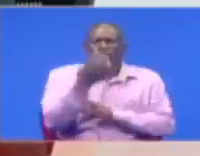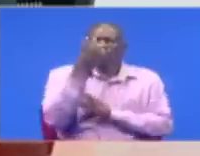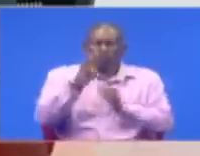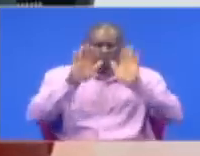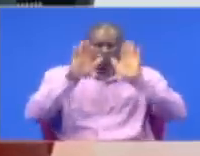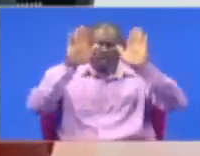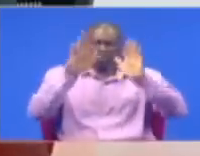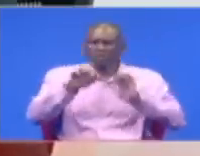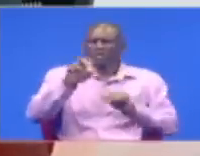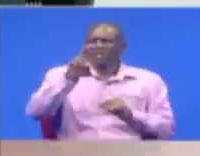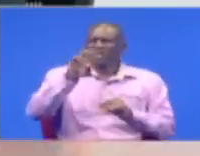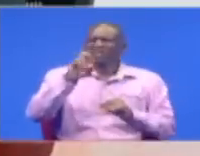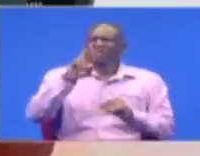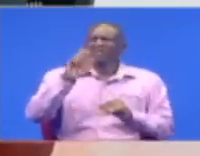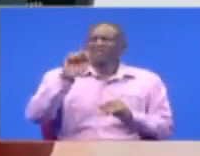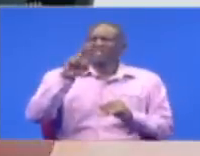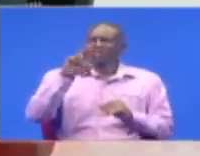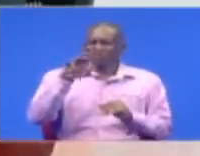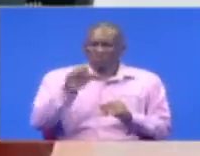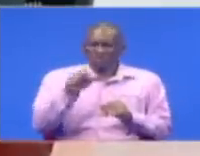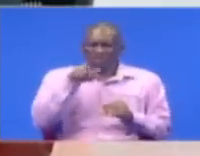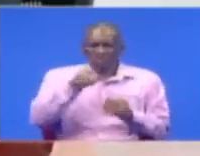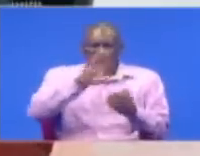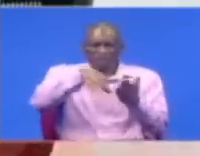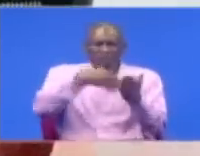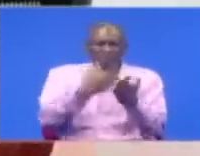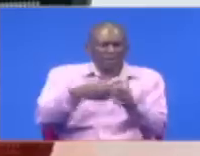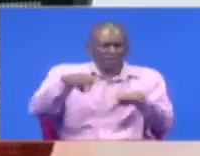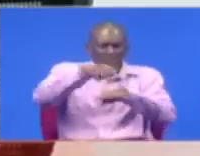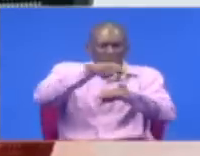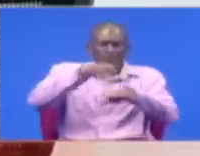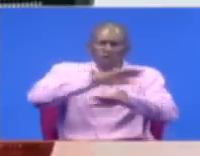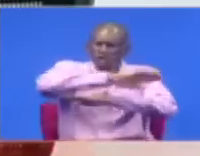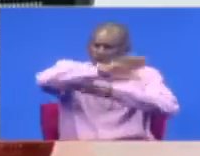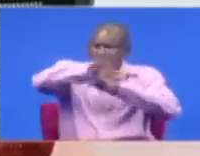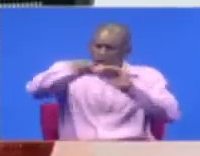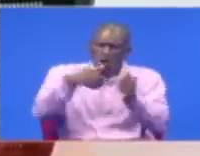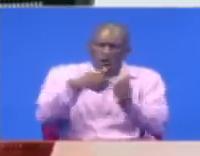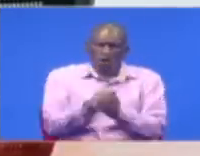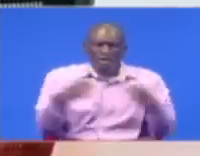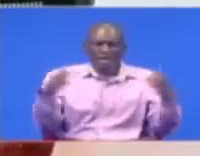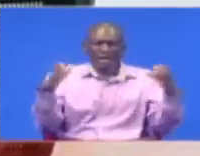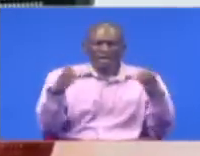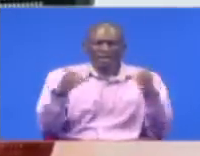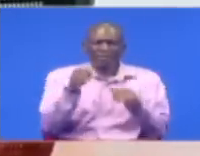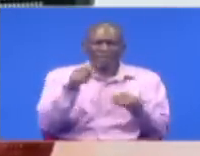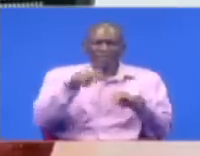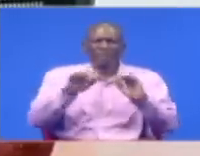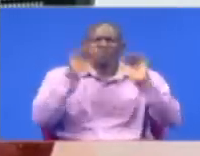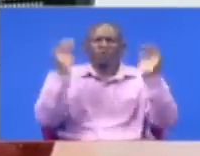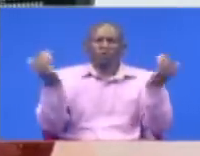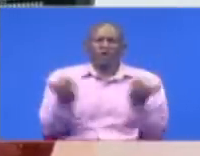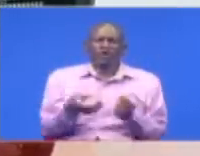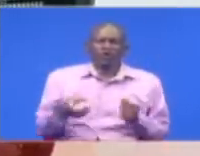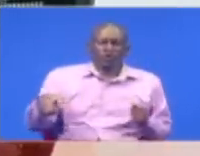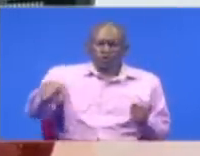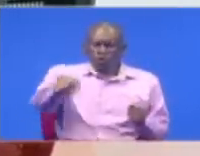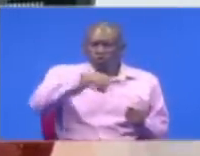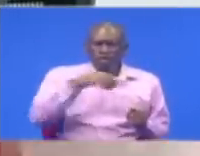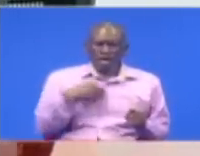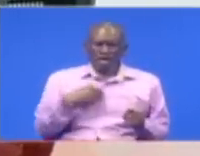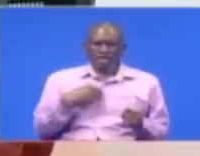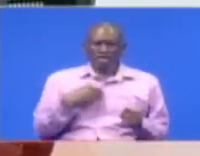cardinal virtues. And this is an applied principle in all the blue chip companies all over the world. We had an